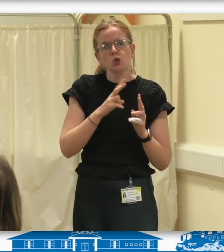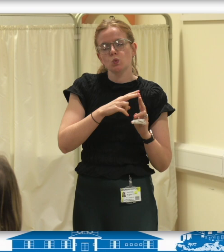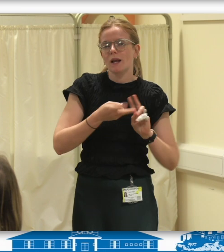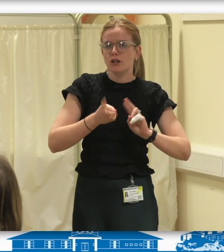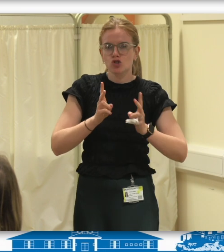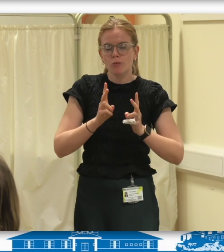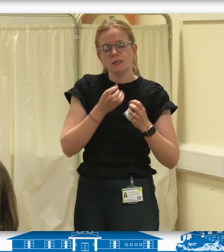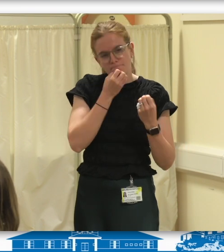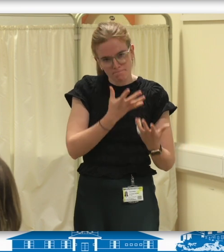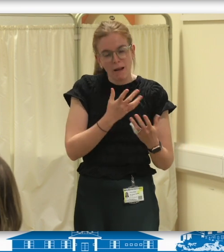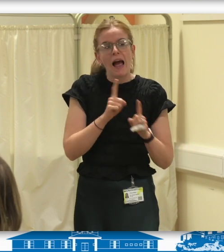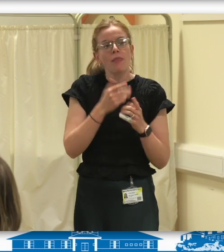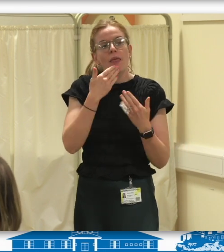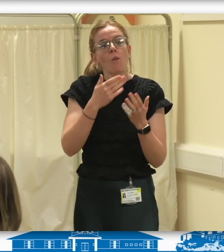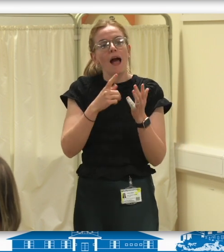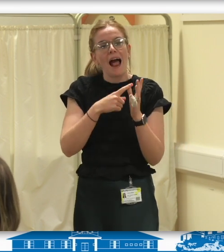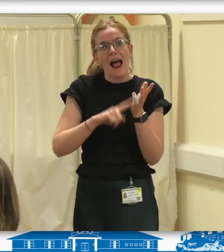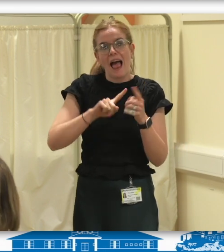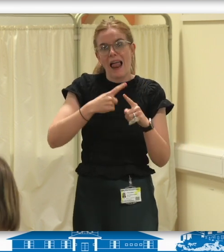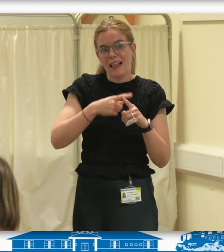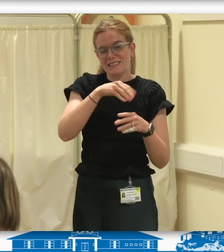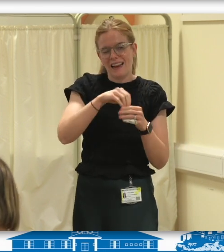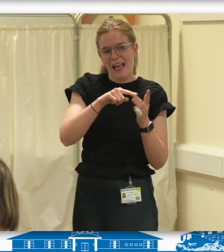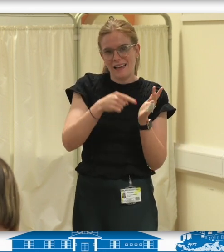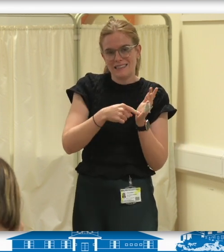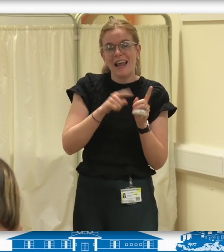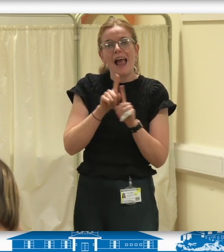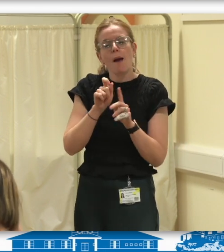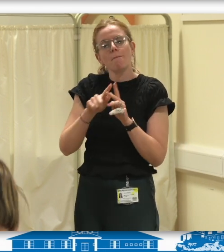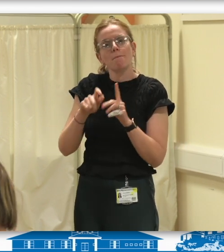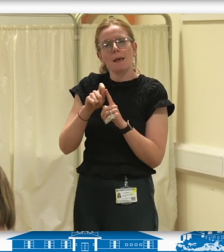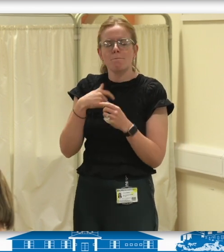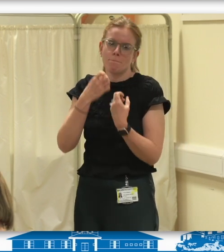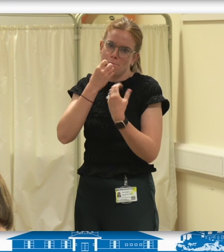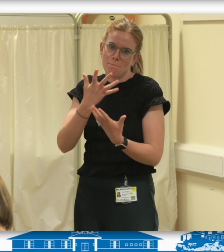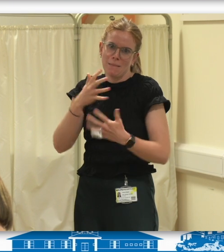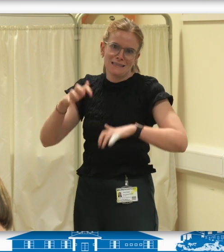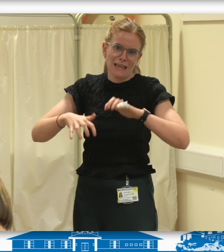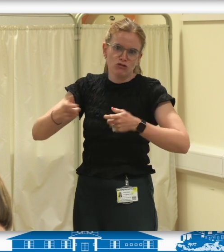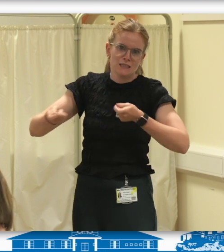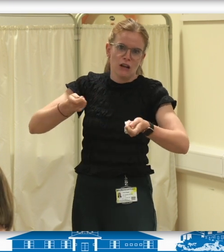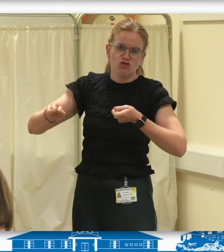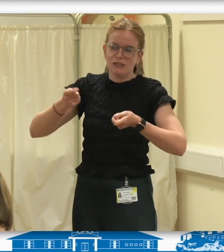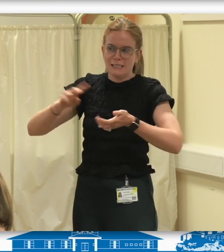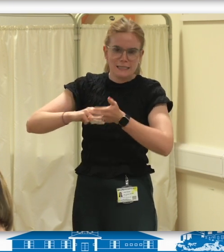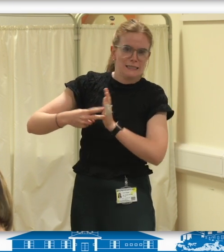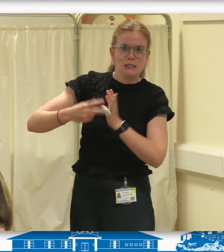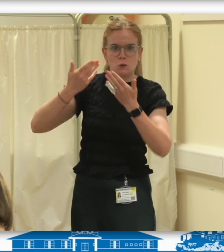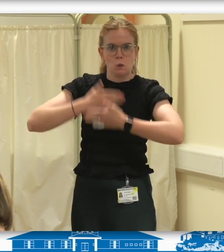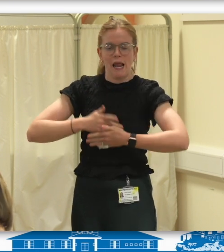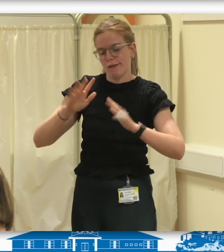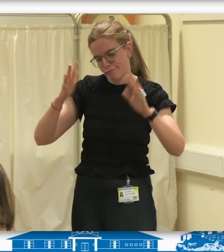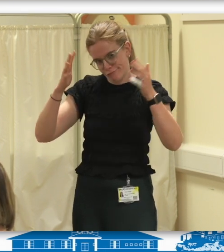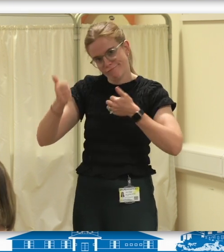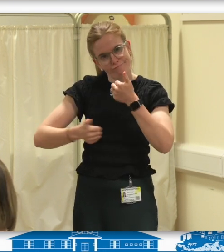again, Alex in IT and Pip, our wonderful secretary who's organised us so well. She does a sterling job for